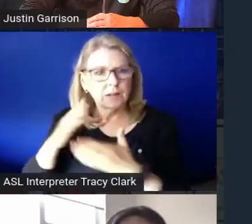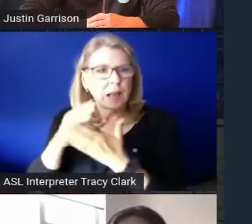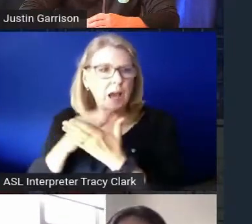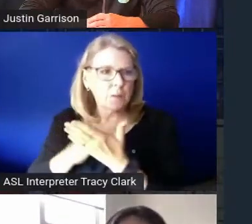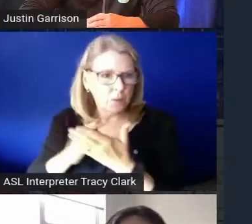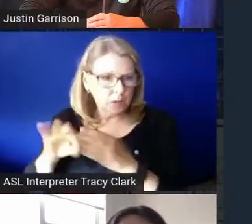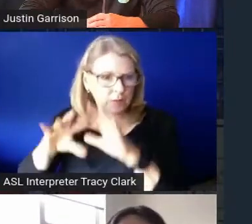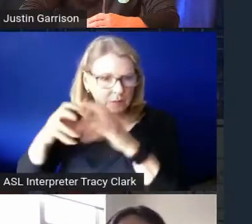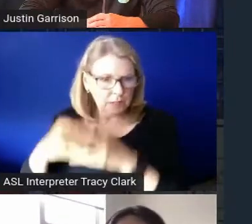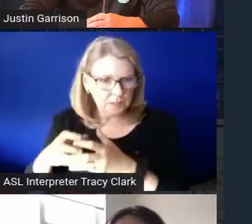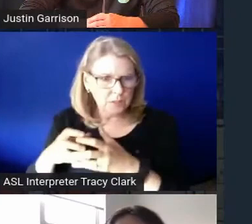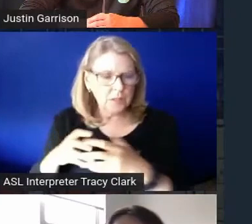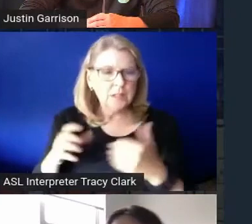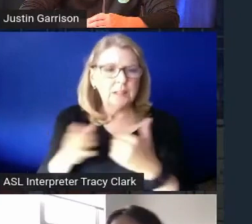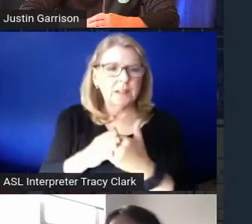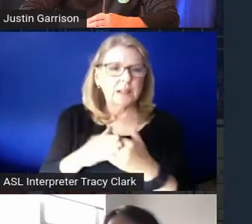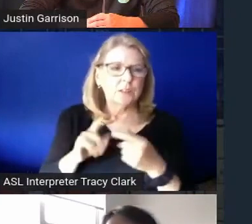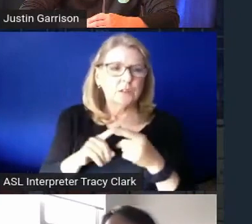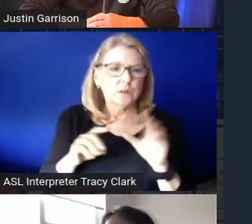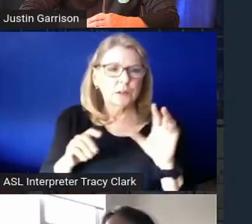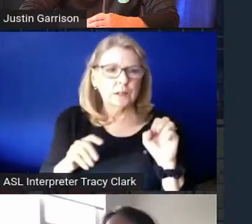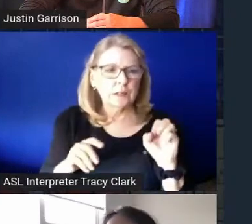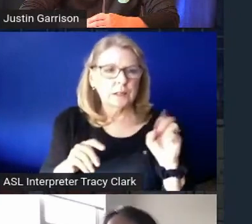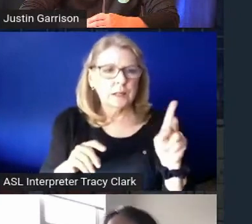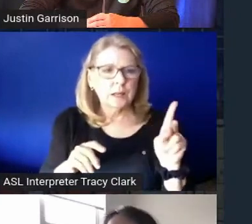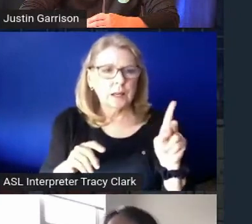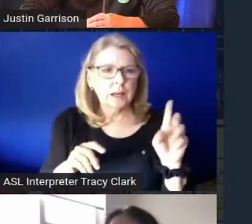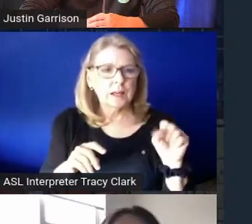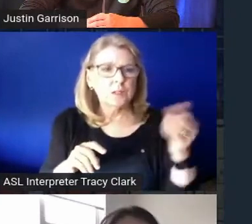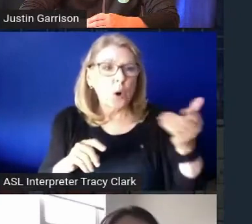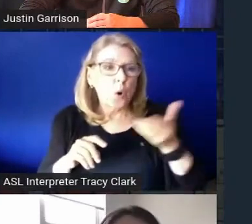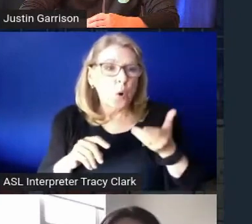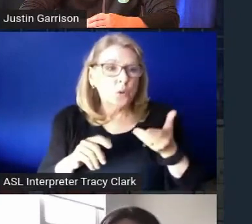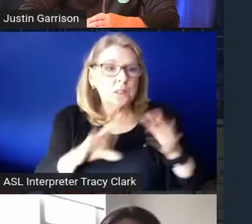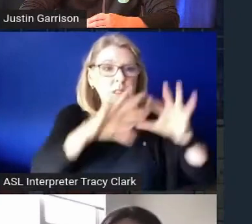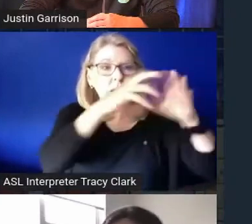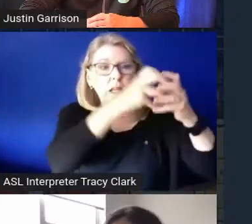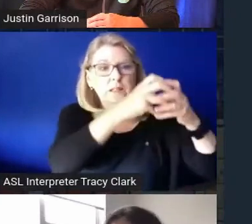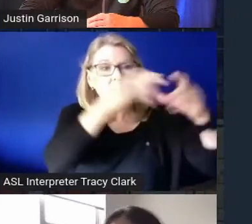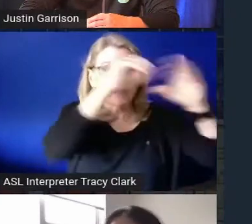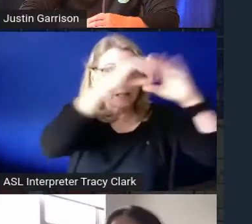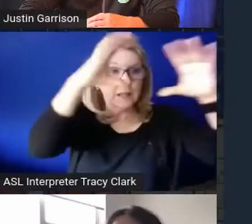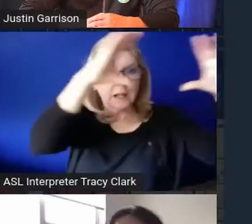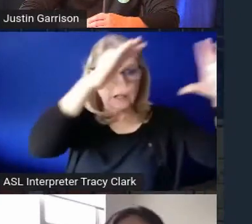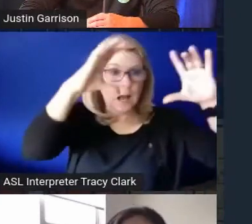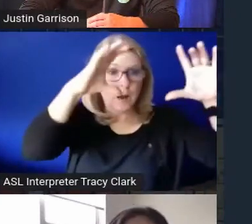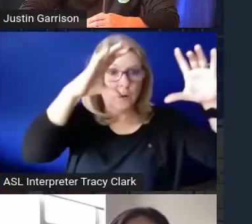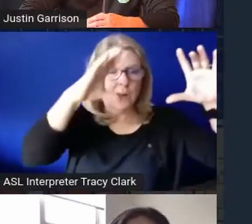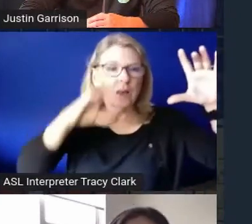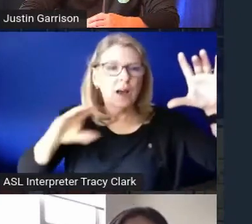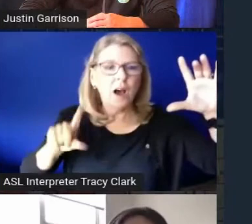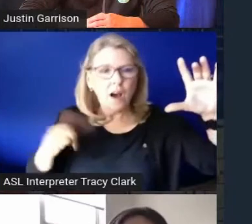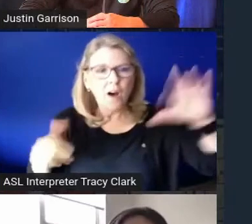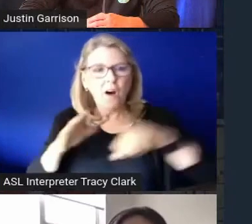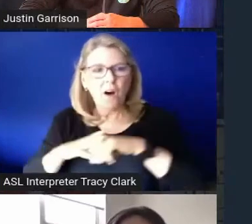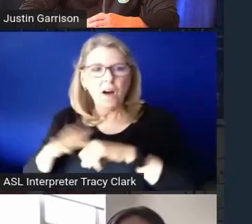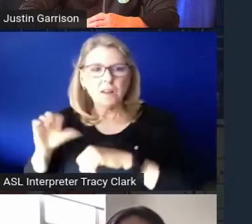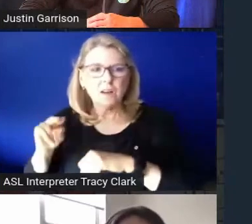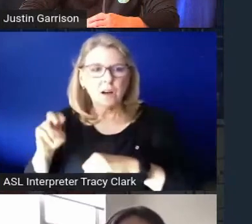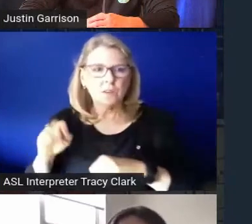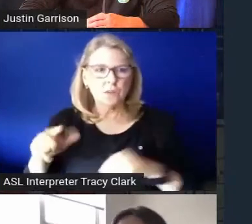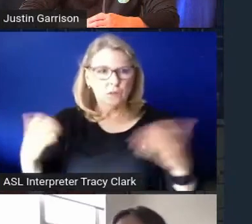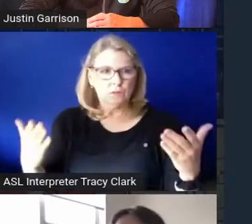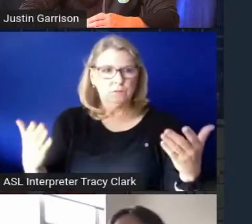EKS hosted cluster in the cloud. Now, you can connect one or more clusters to